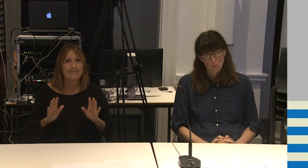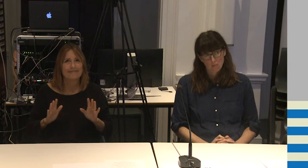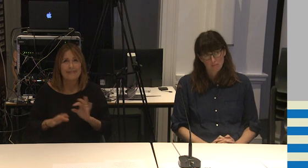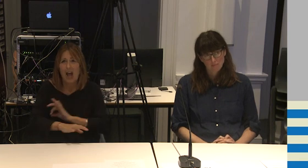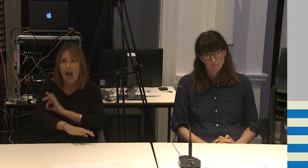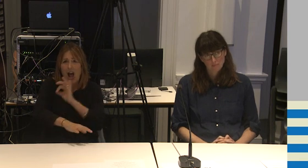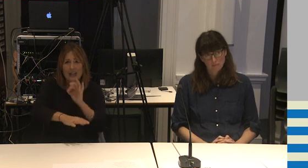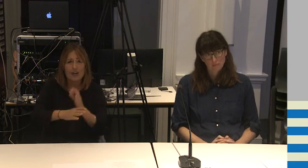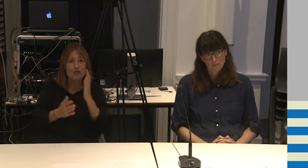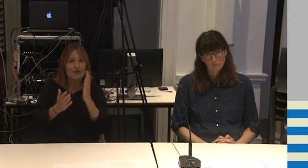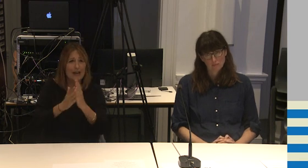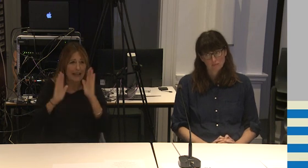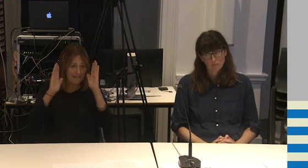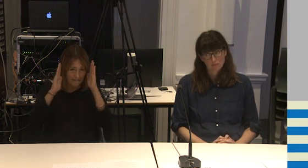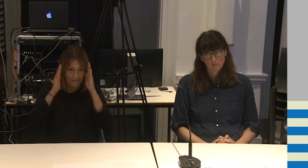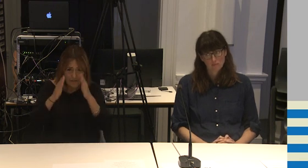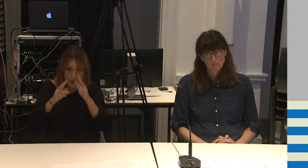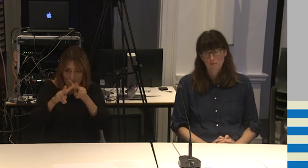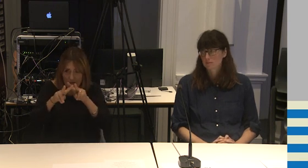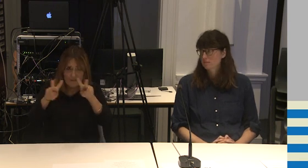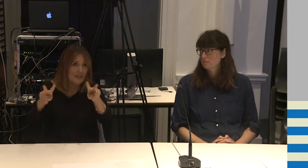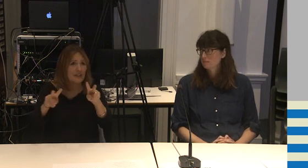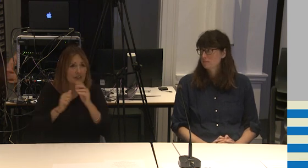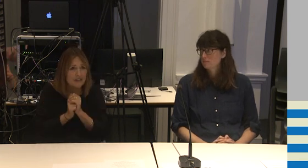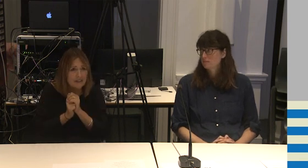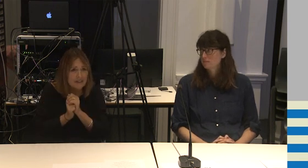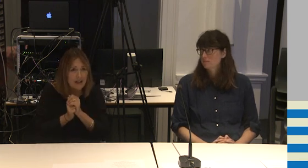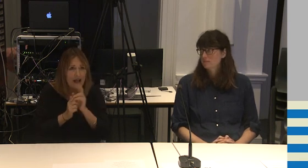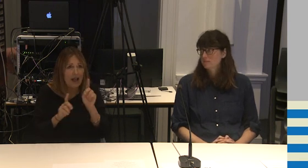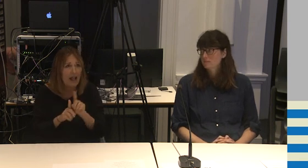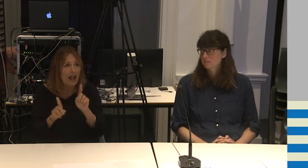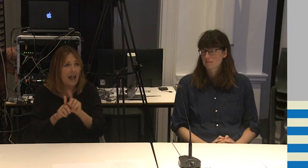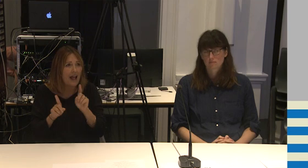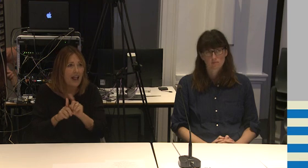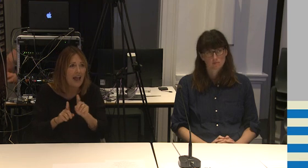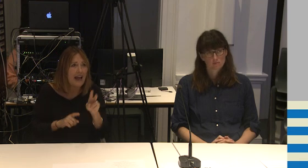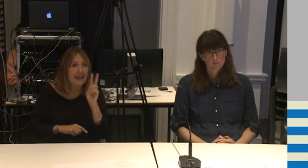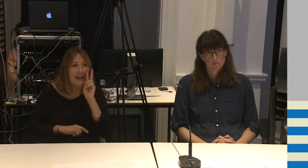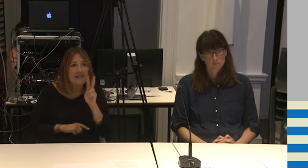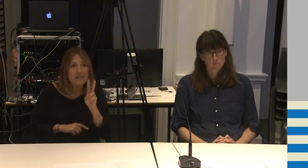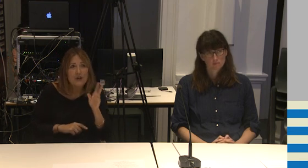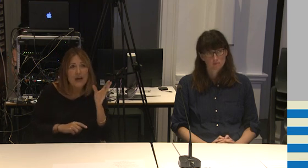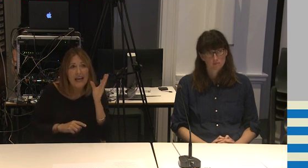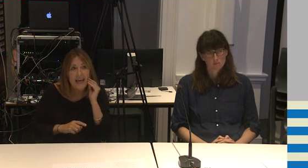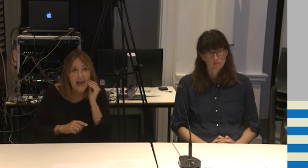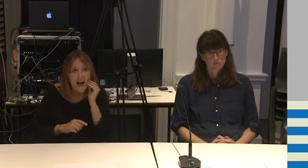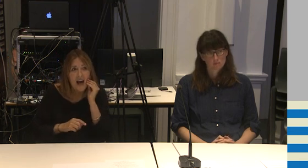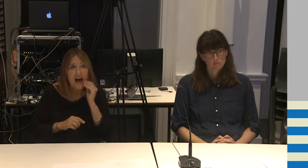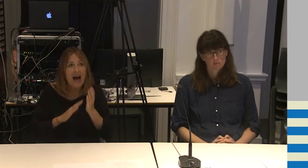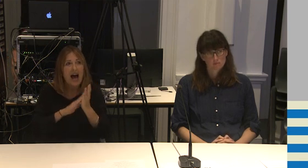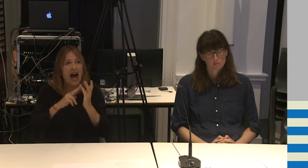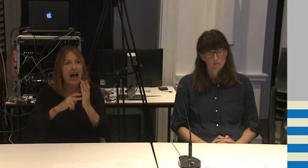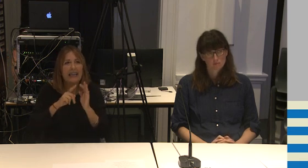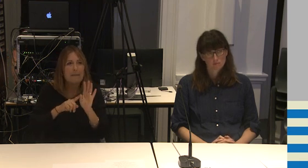so oculocentric. I mean, if you read things like The Eyes of the Skin, you'll hear Yohani Palasma talking about